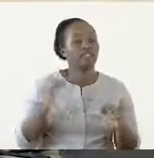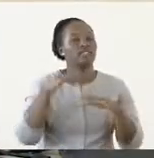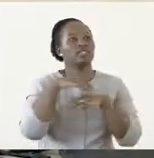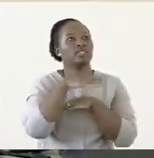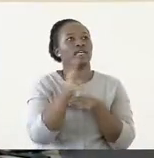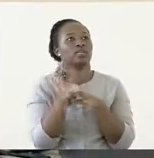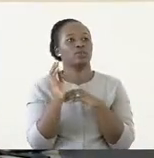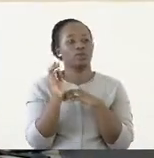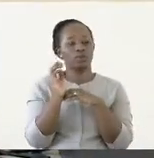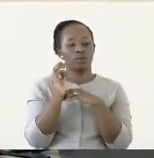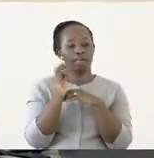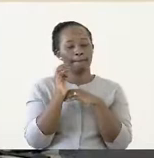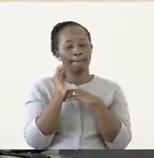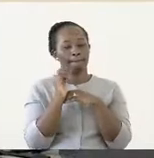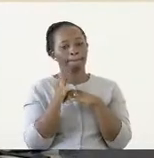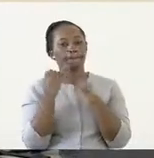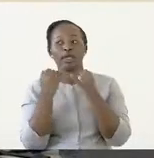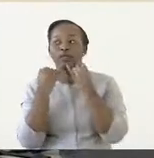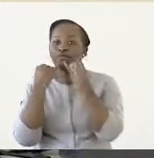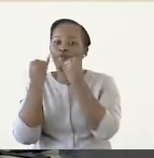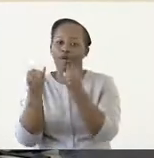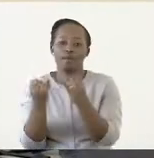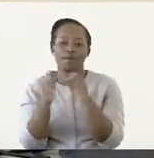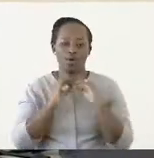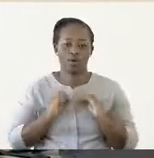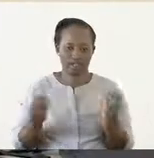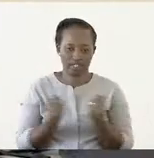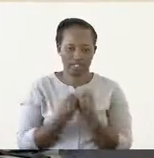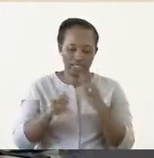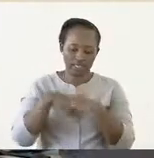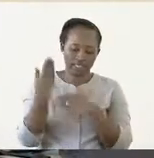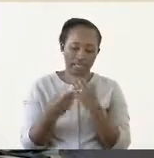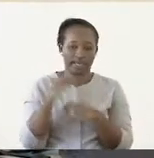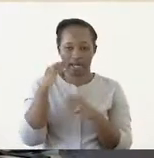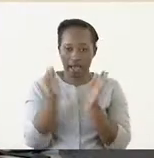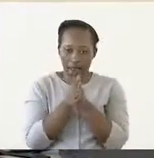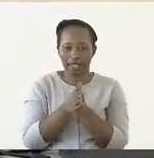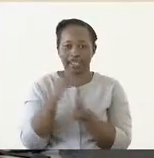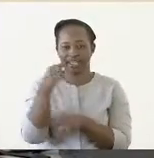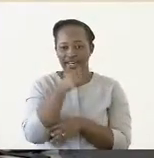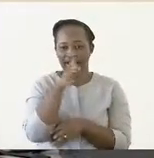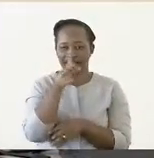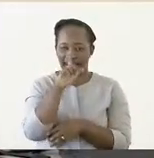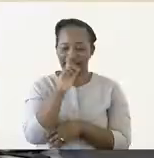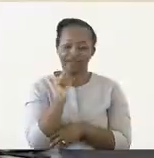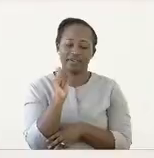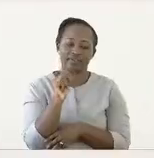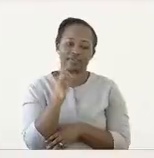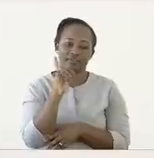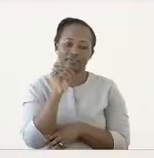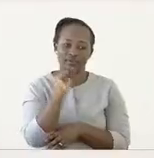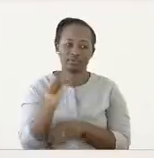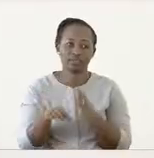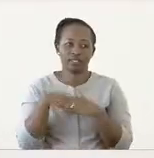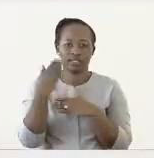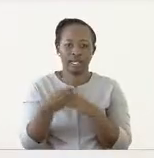the modulators will just inform the organs and glands, all right, to instruct,